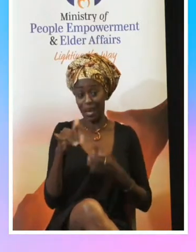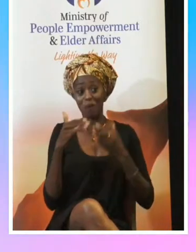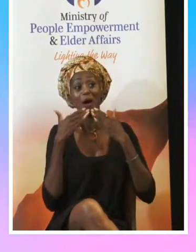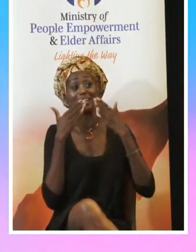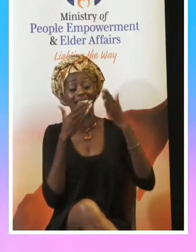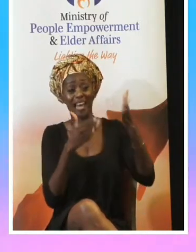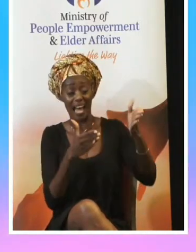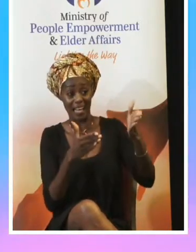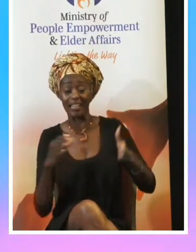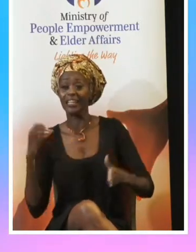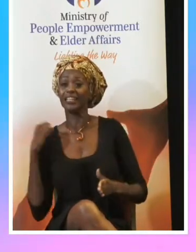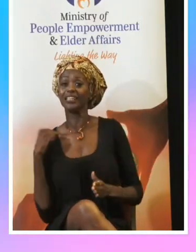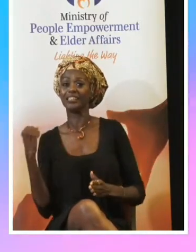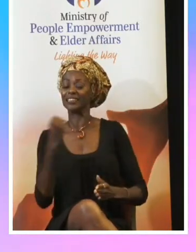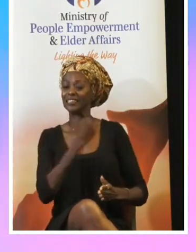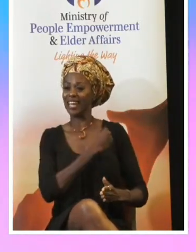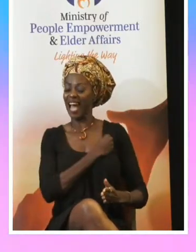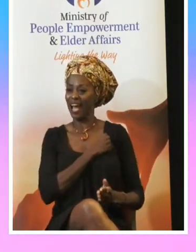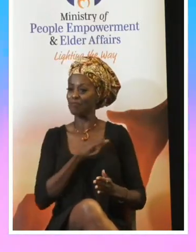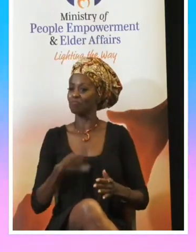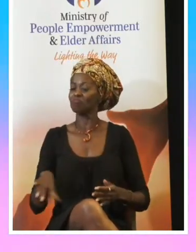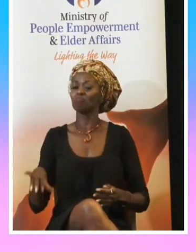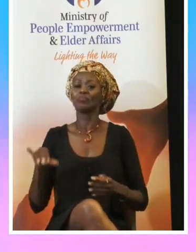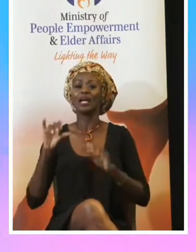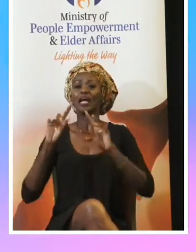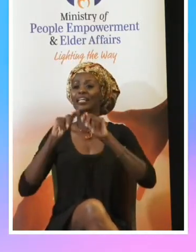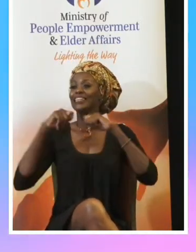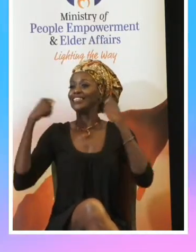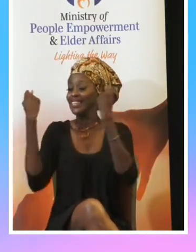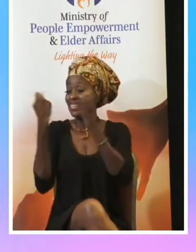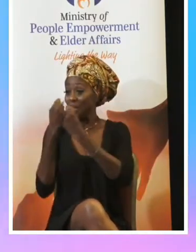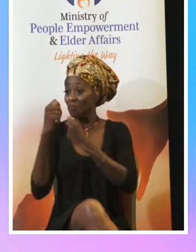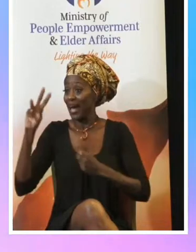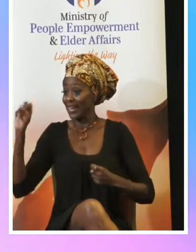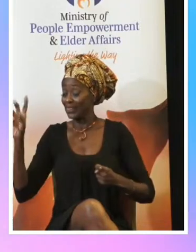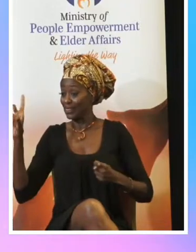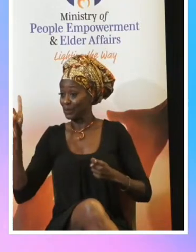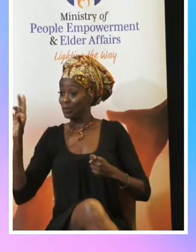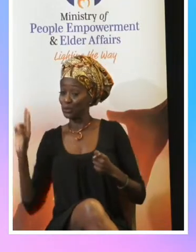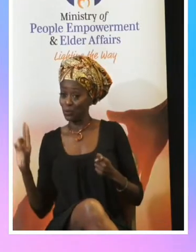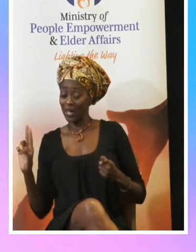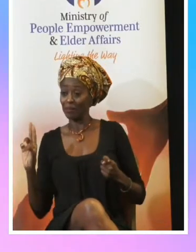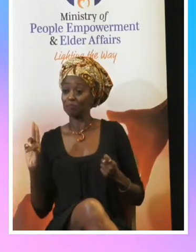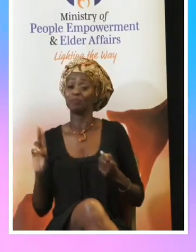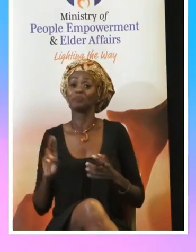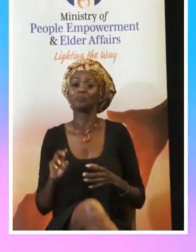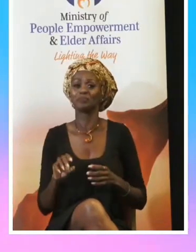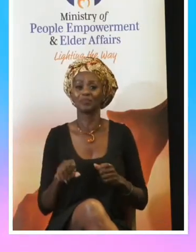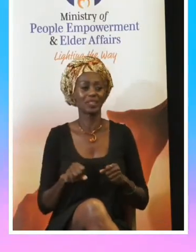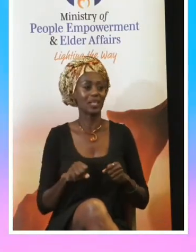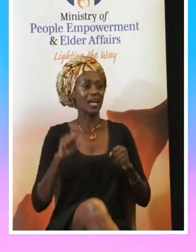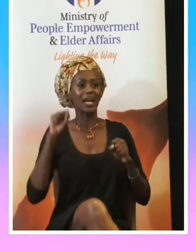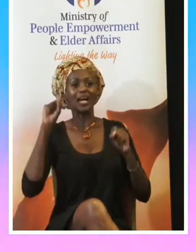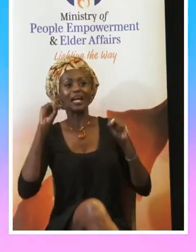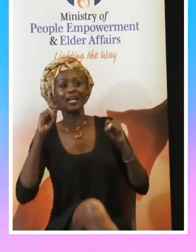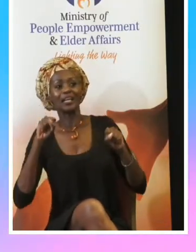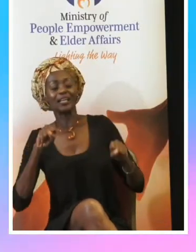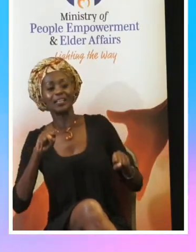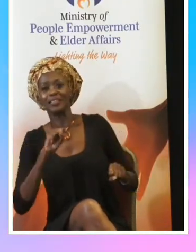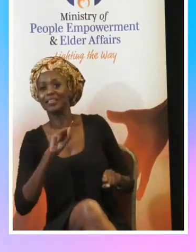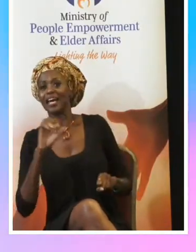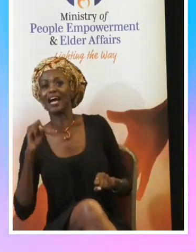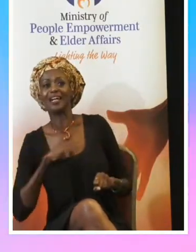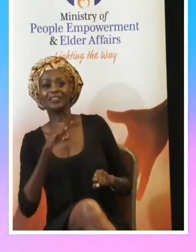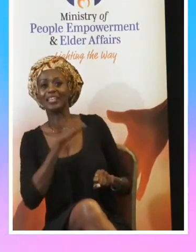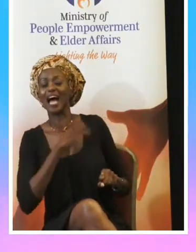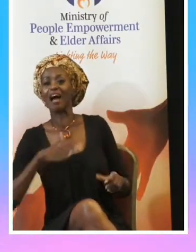thank the staff, the team at the National Disabilities Unit. Can the team from the National Disabilities